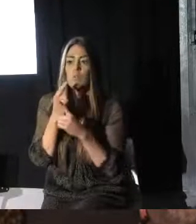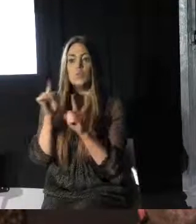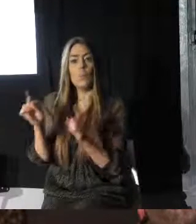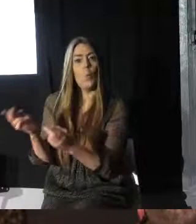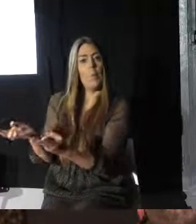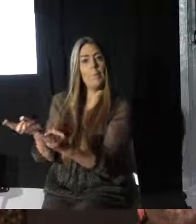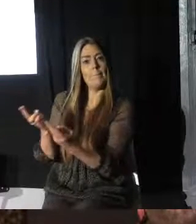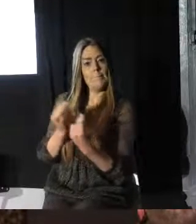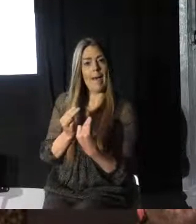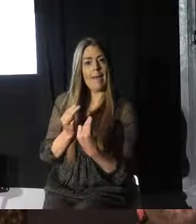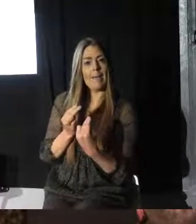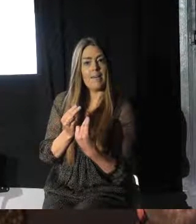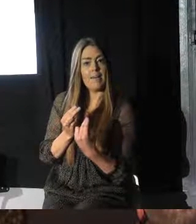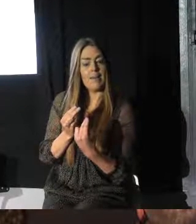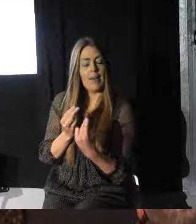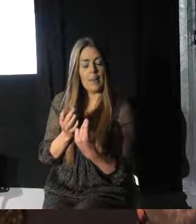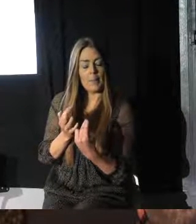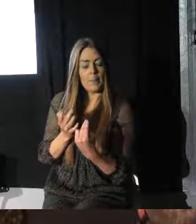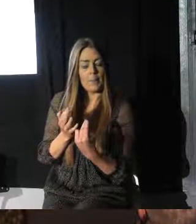back